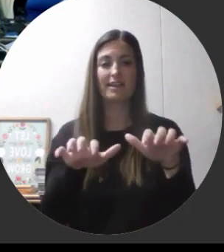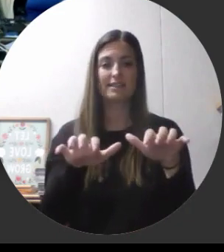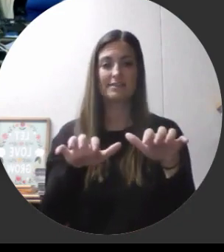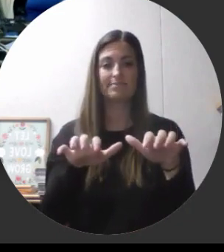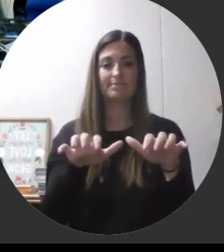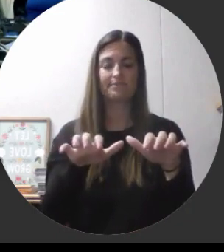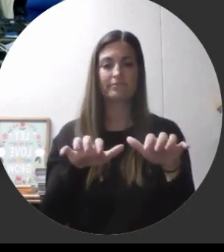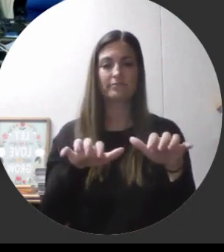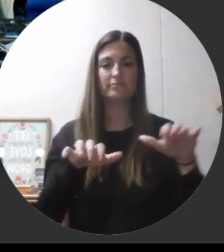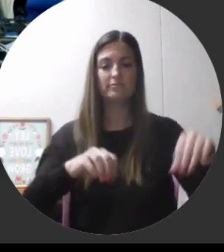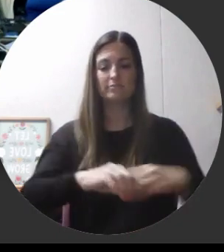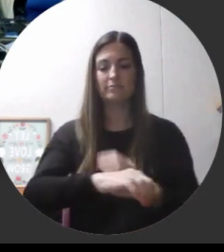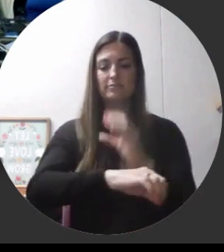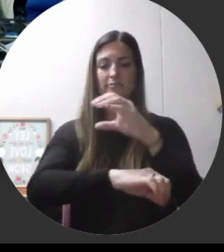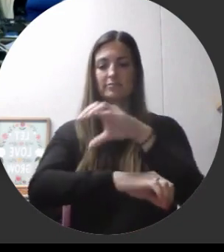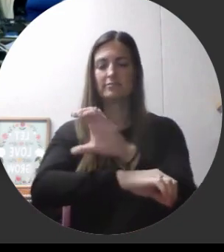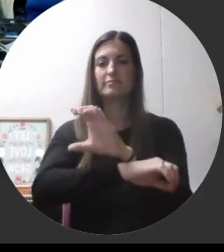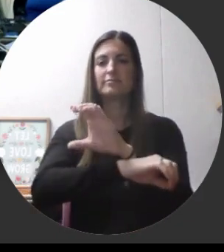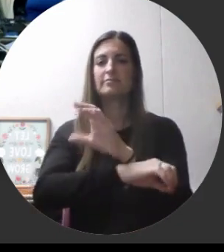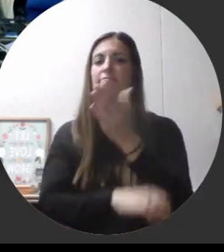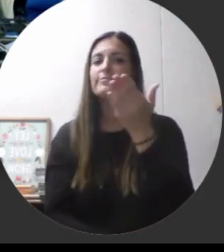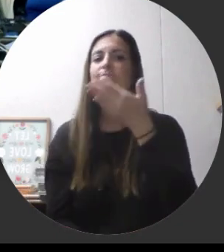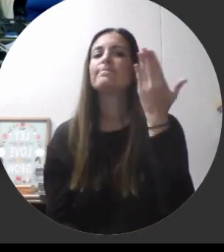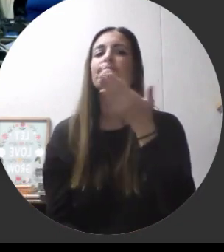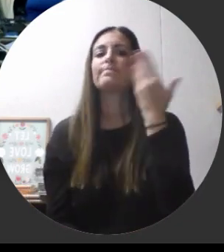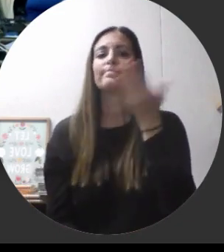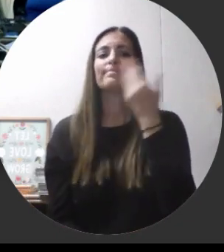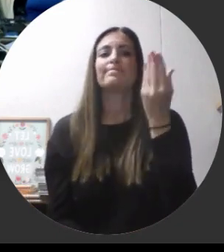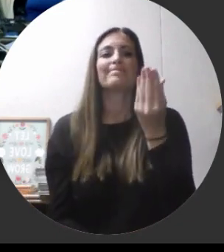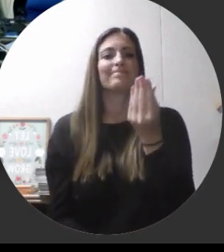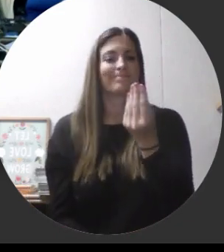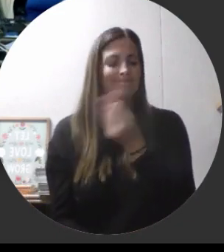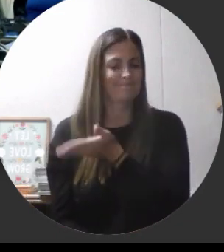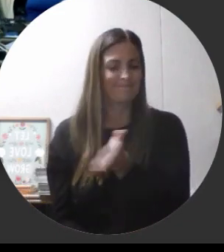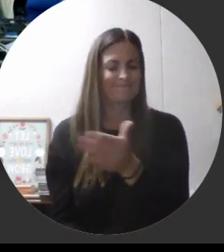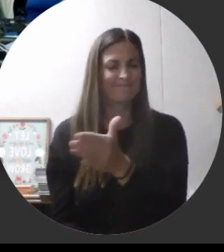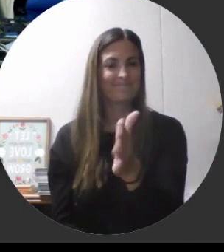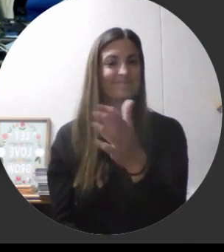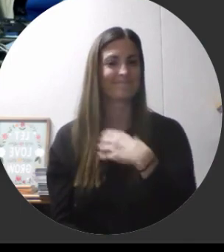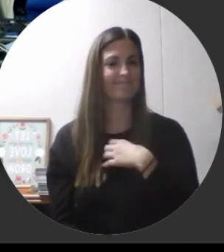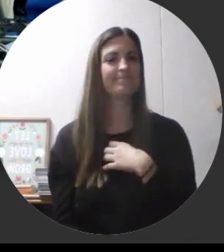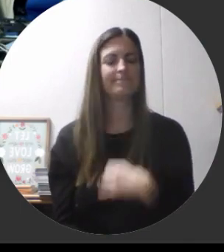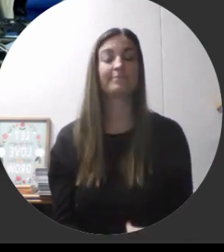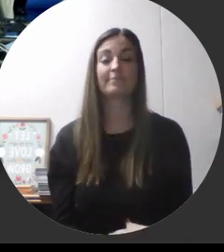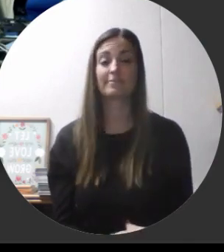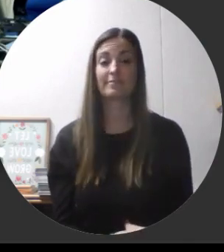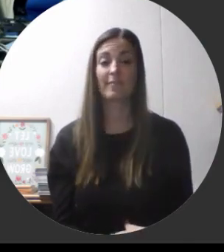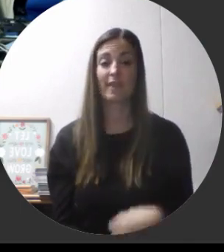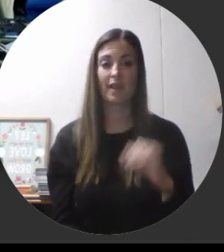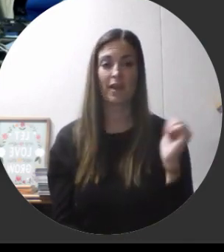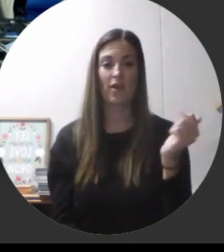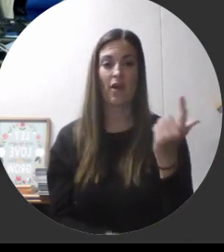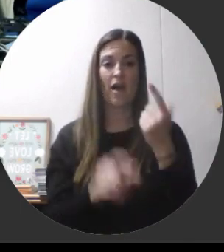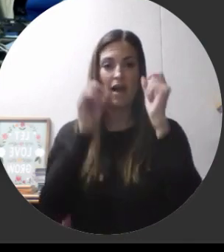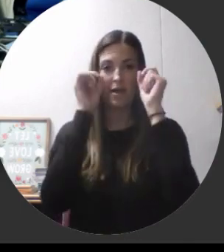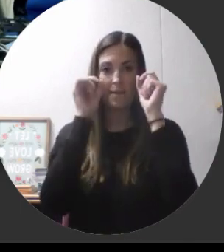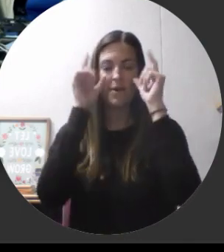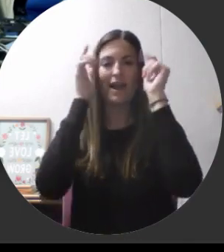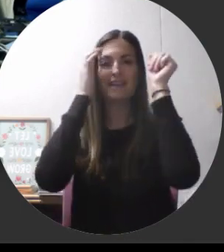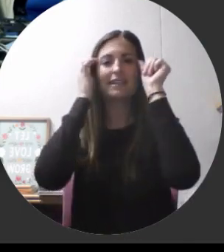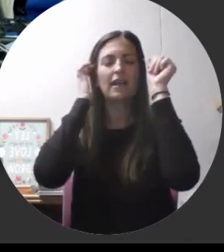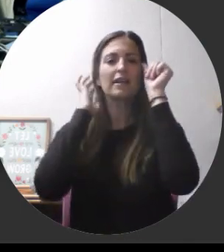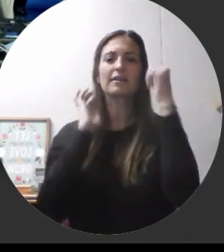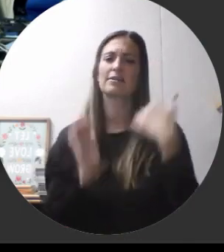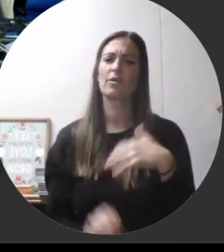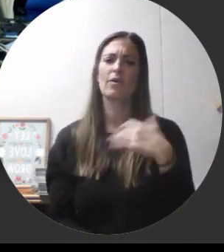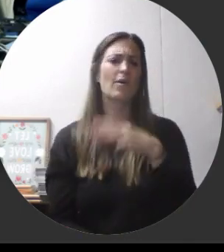to be called. He could smell the fish that Kirsty was carrying on a plate. To everyone's surprise and to Angus's dismay, Mother